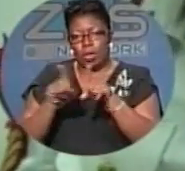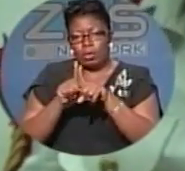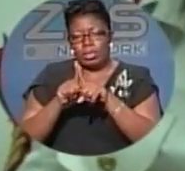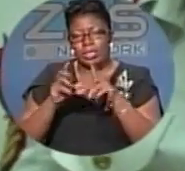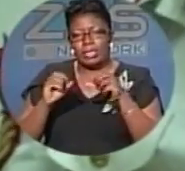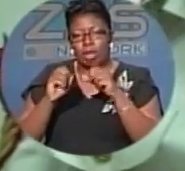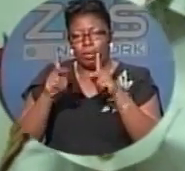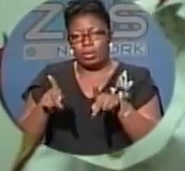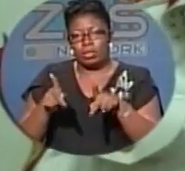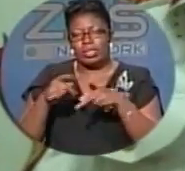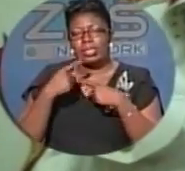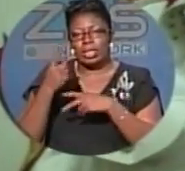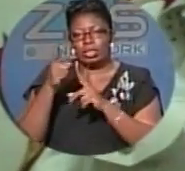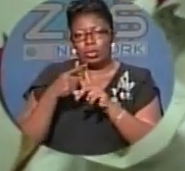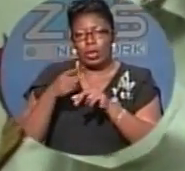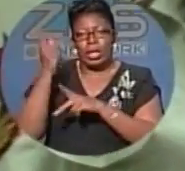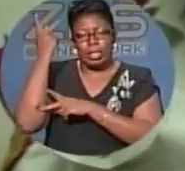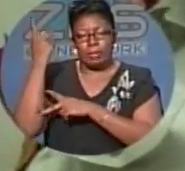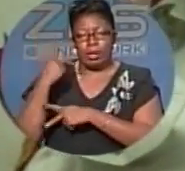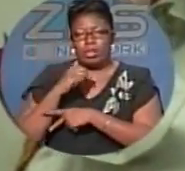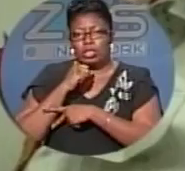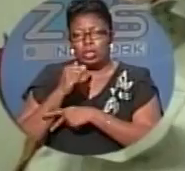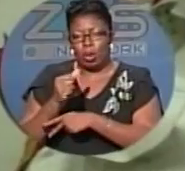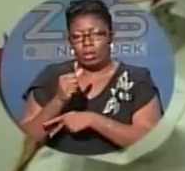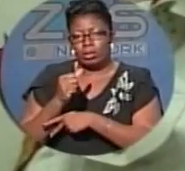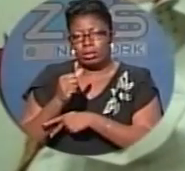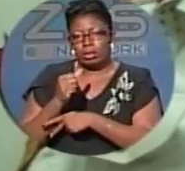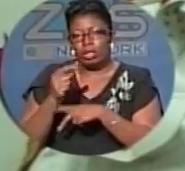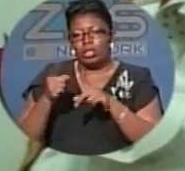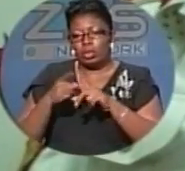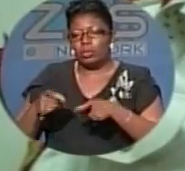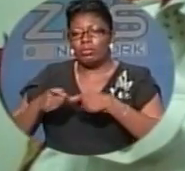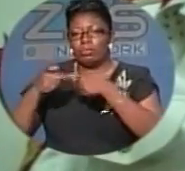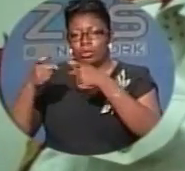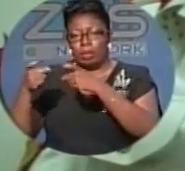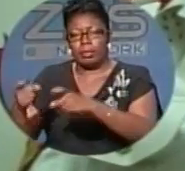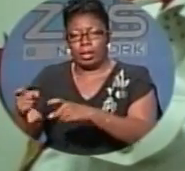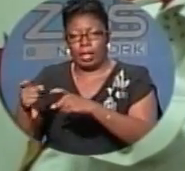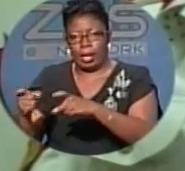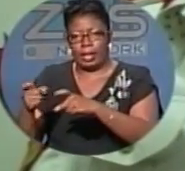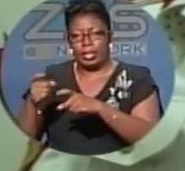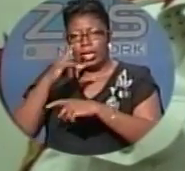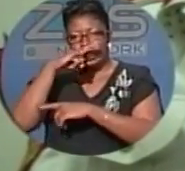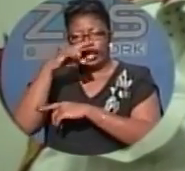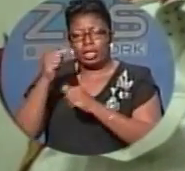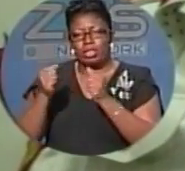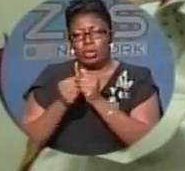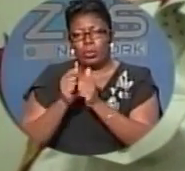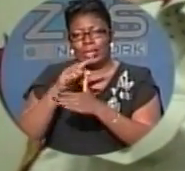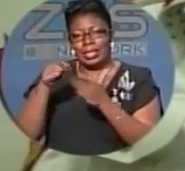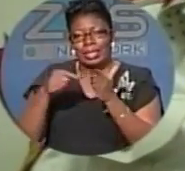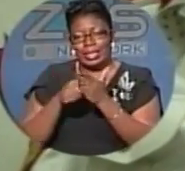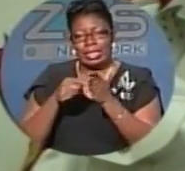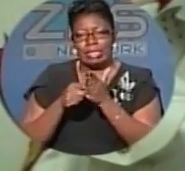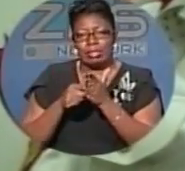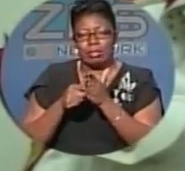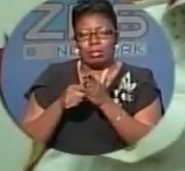to say to our parents, not to supply our kids with these items, with these